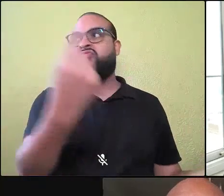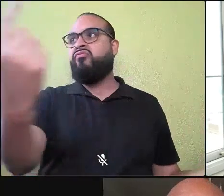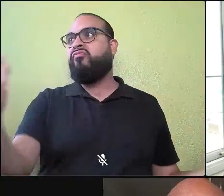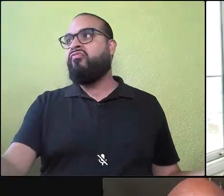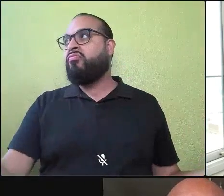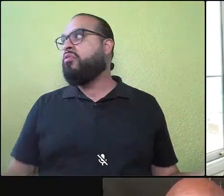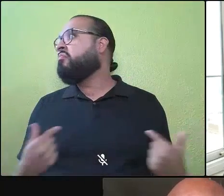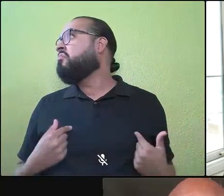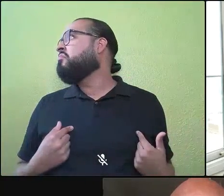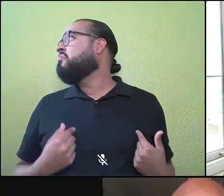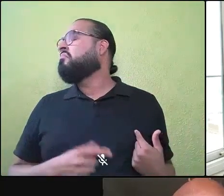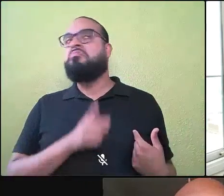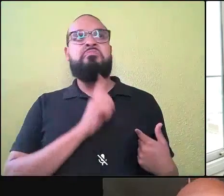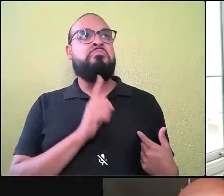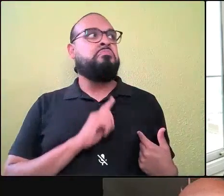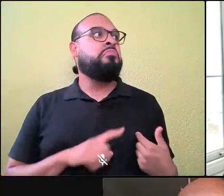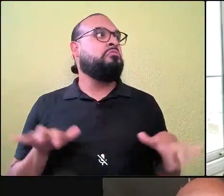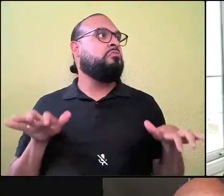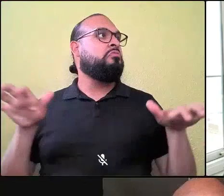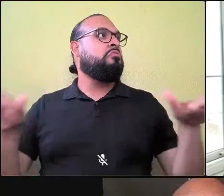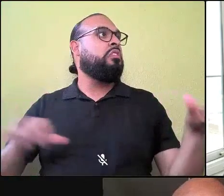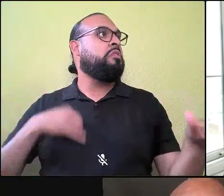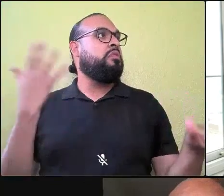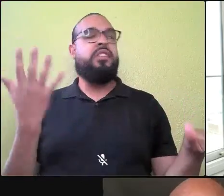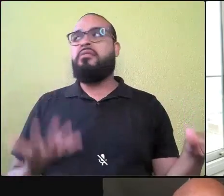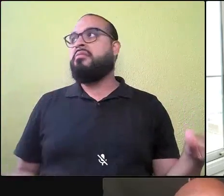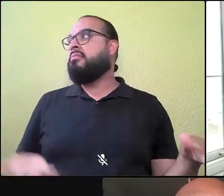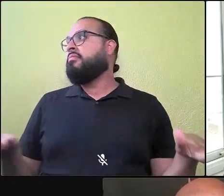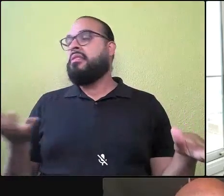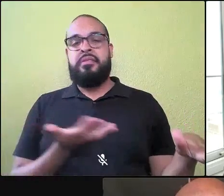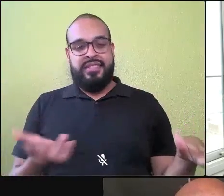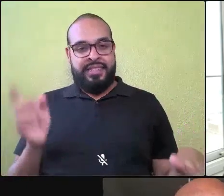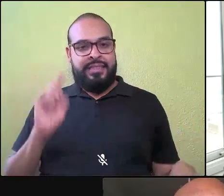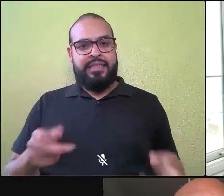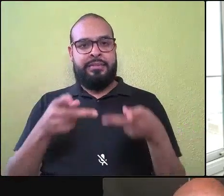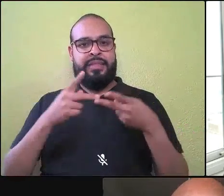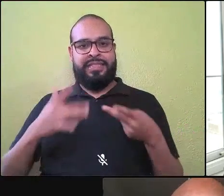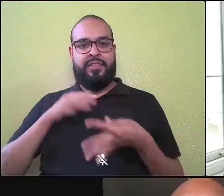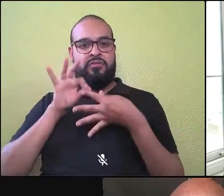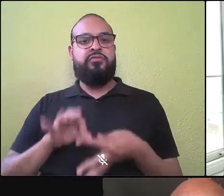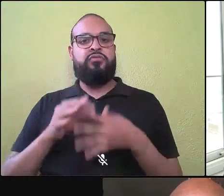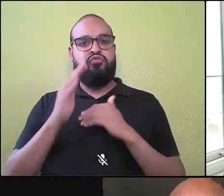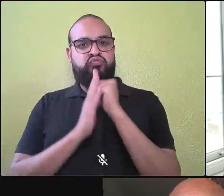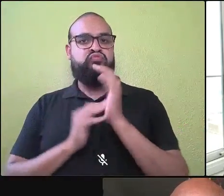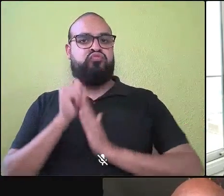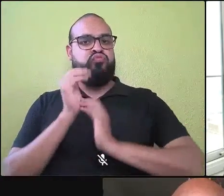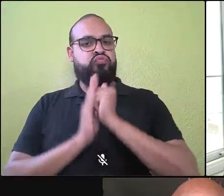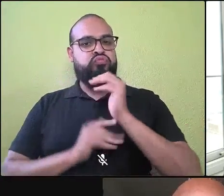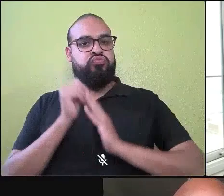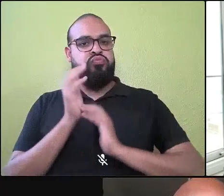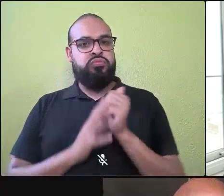you know, in a certain space, and you just need a place where you could center and you could be in a trusting group of